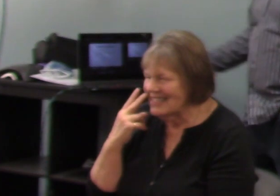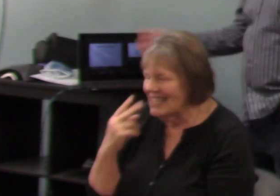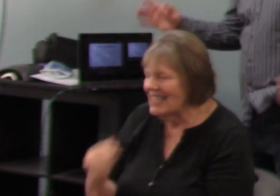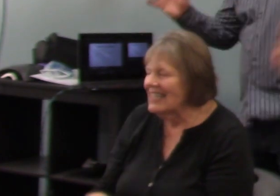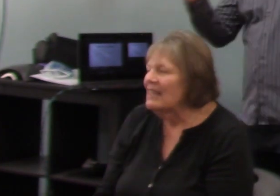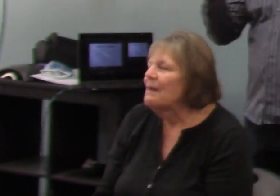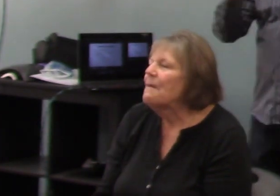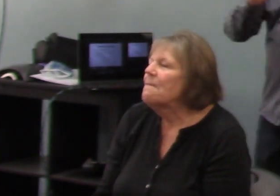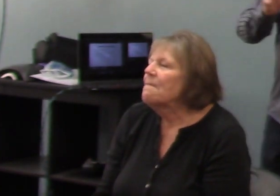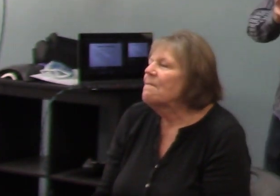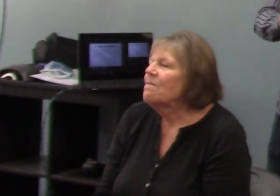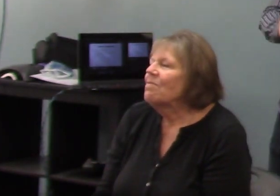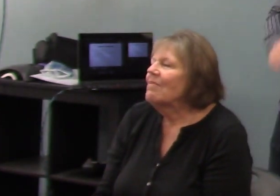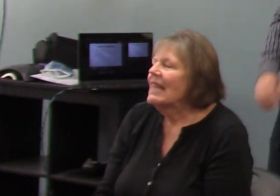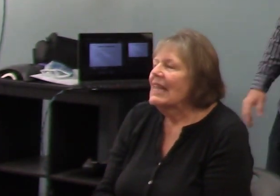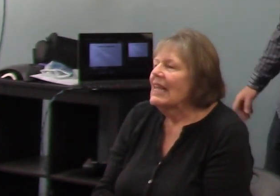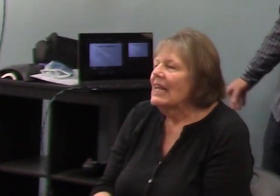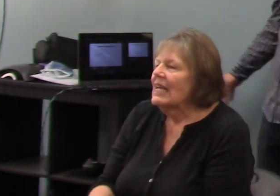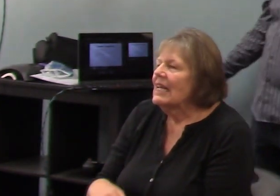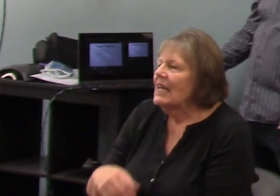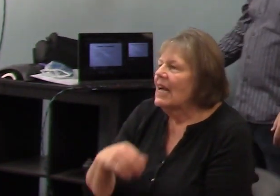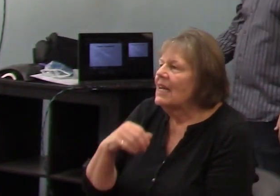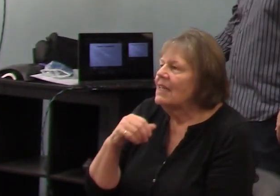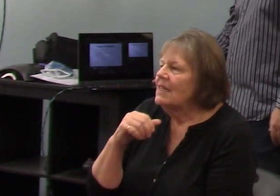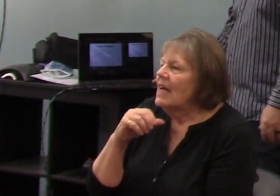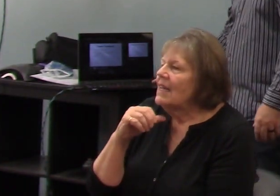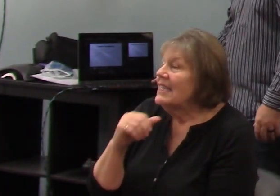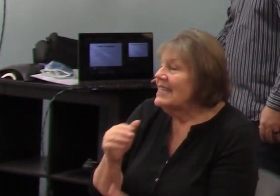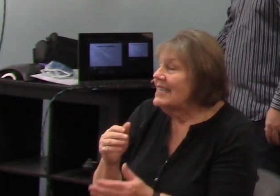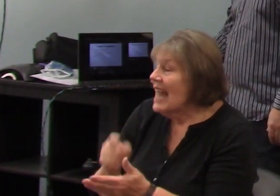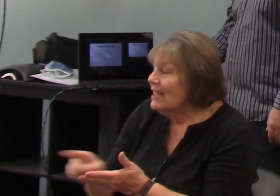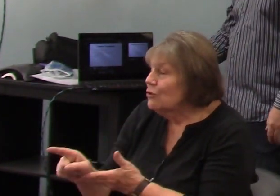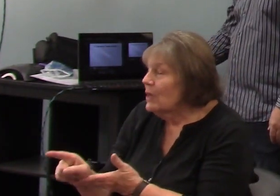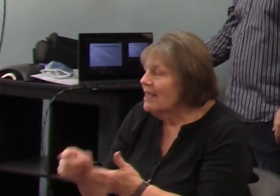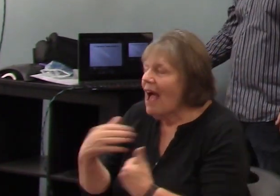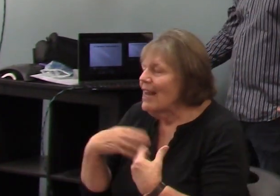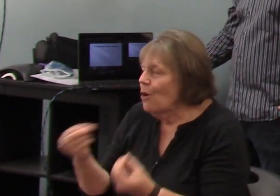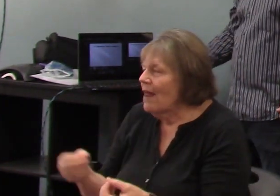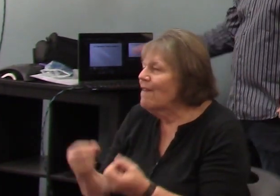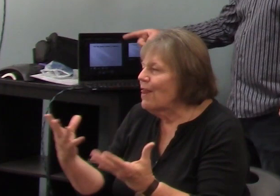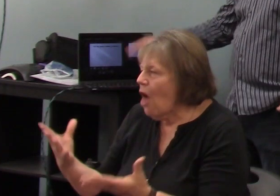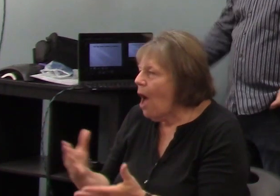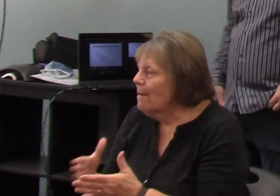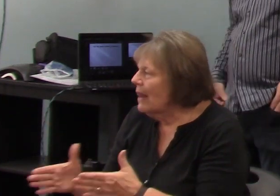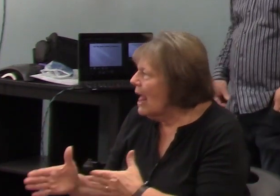I did not plan a ton next week, so we can finish this if we don't finish. Okay?